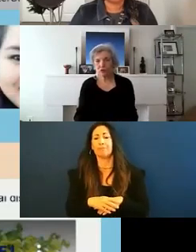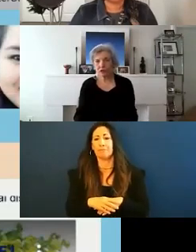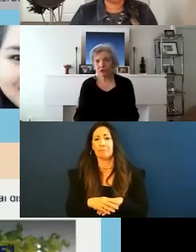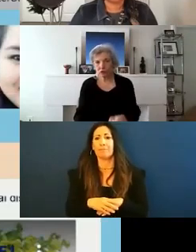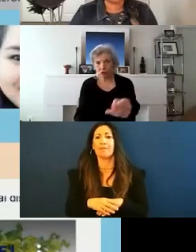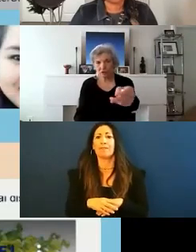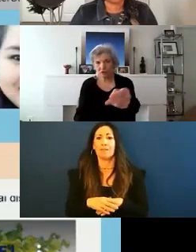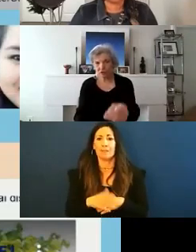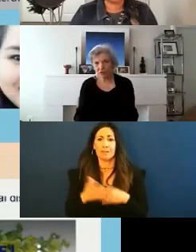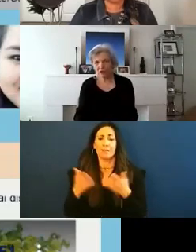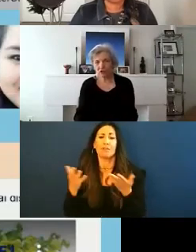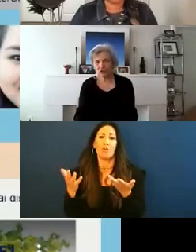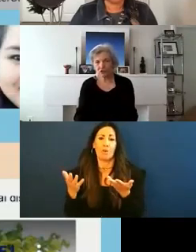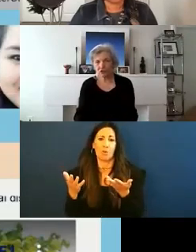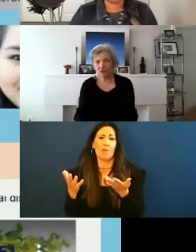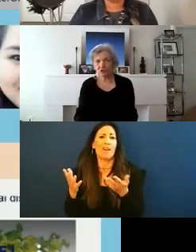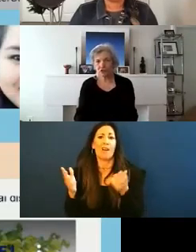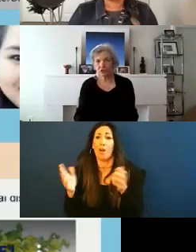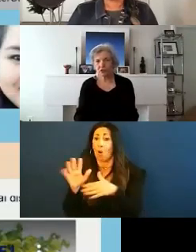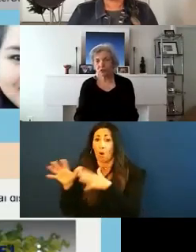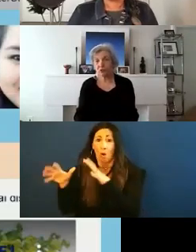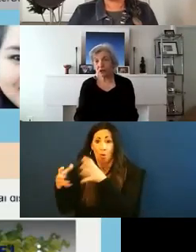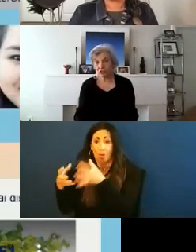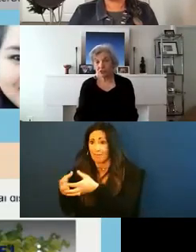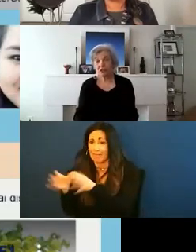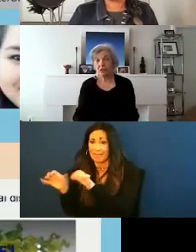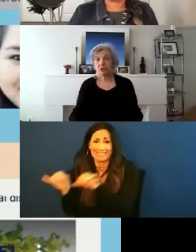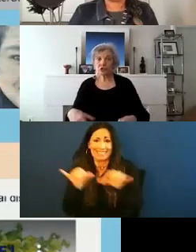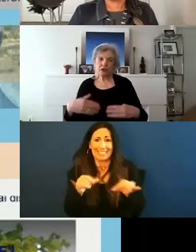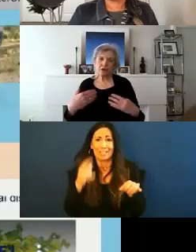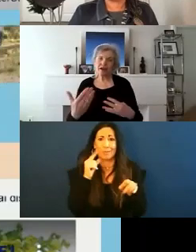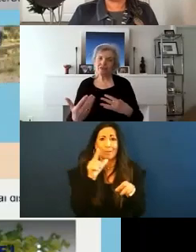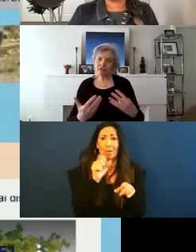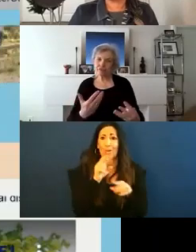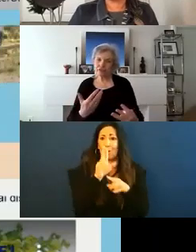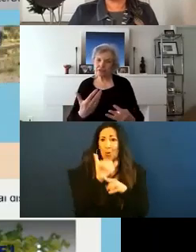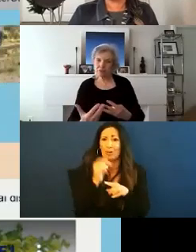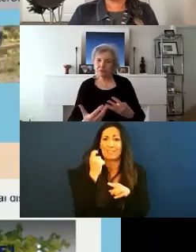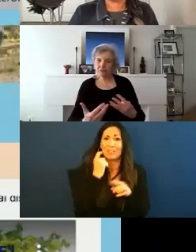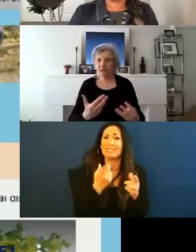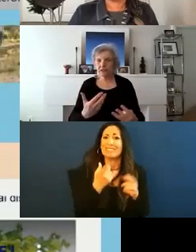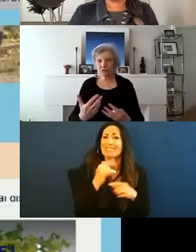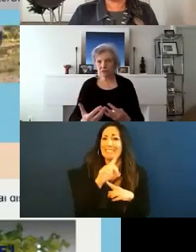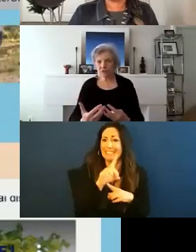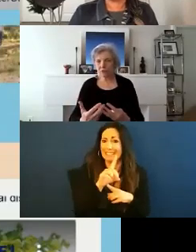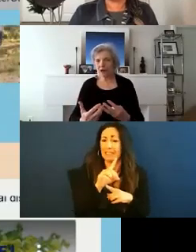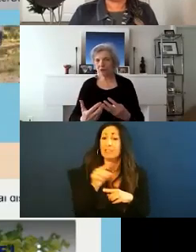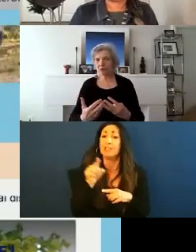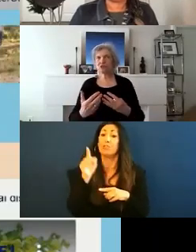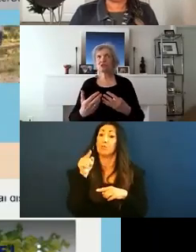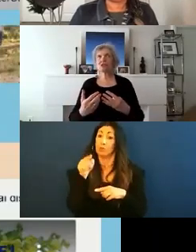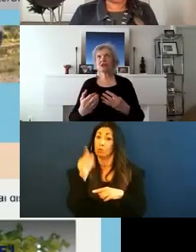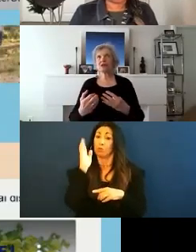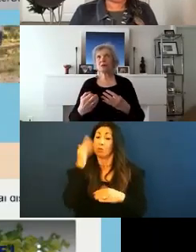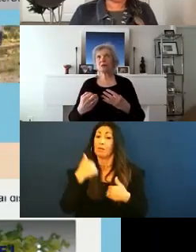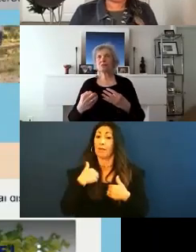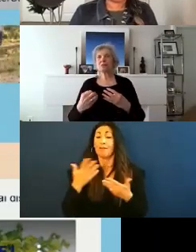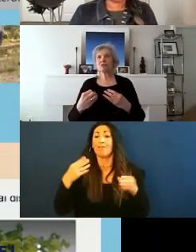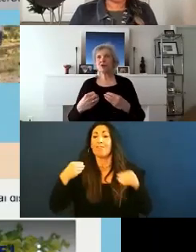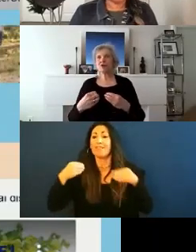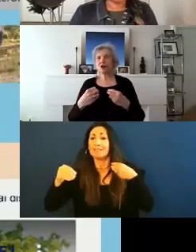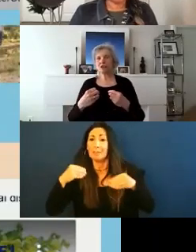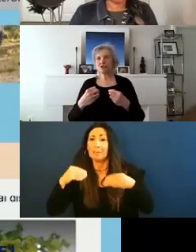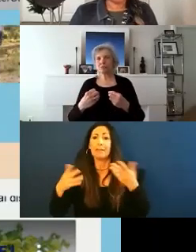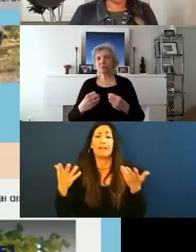to what Lori just did initially with us. So you have that flexibility and rhythm. I would say